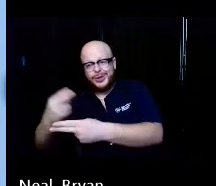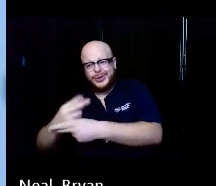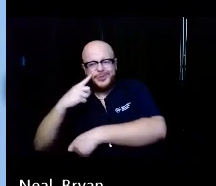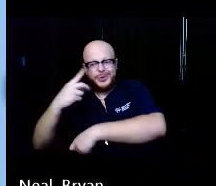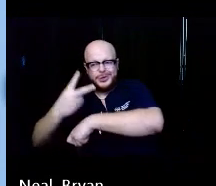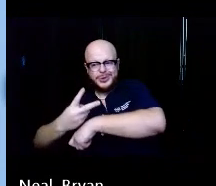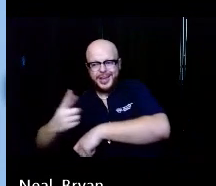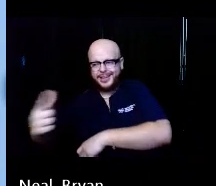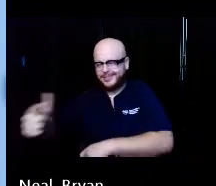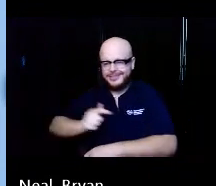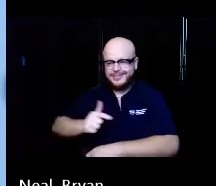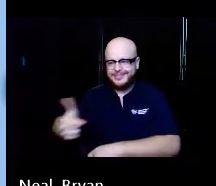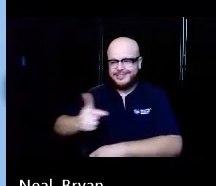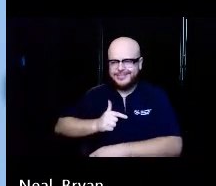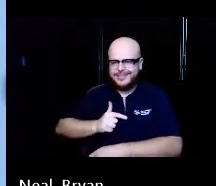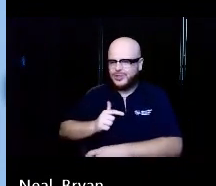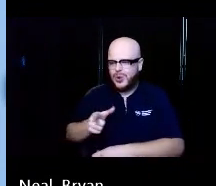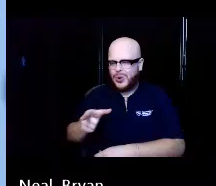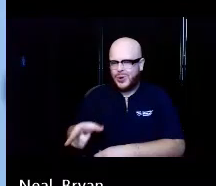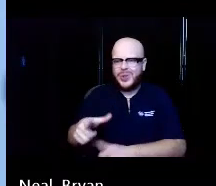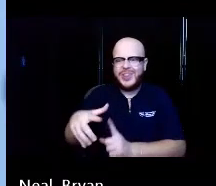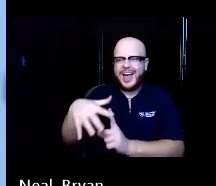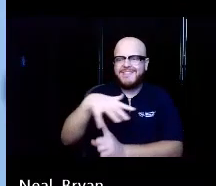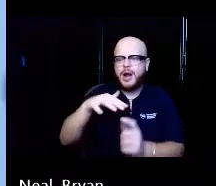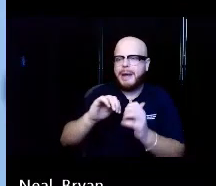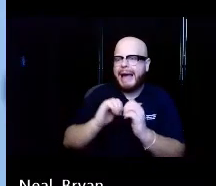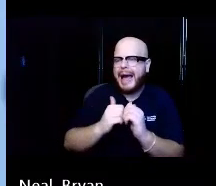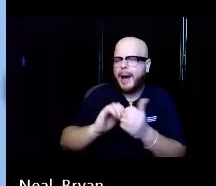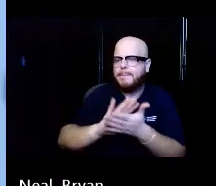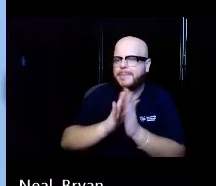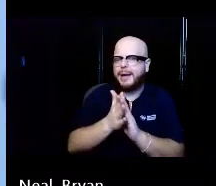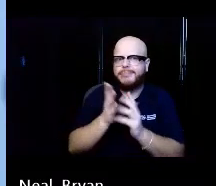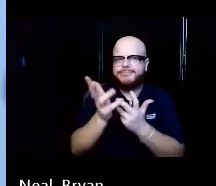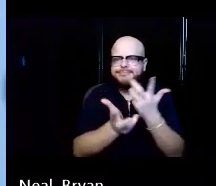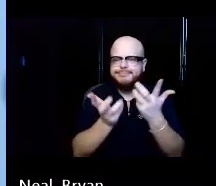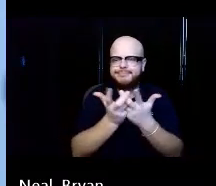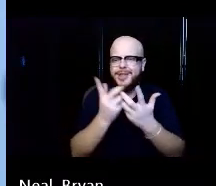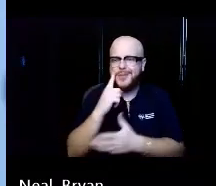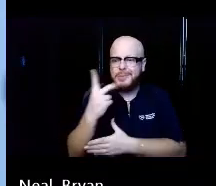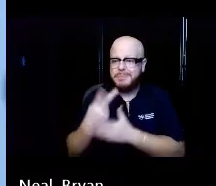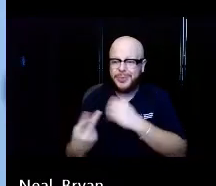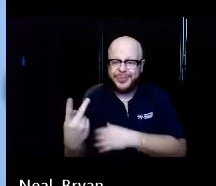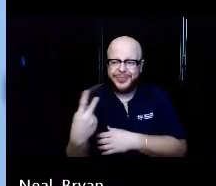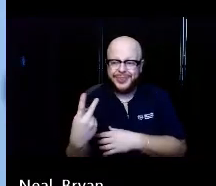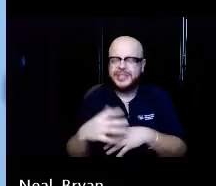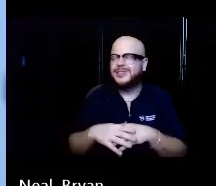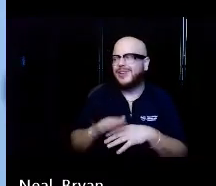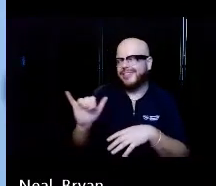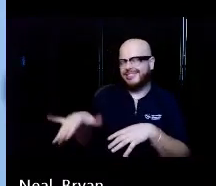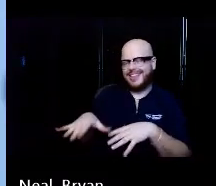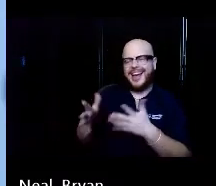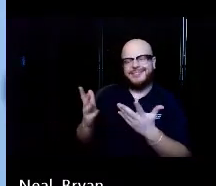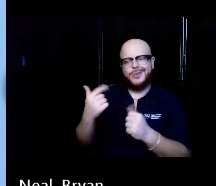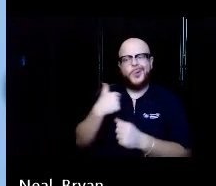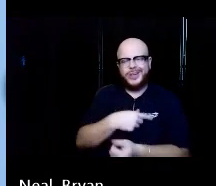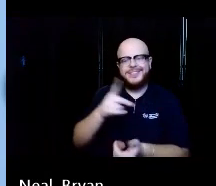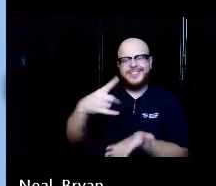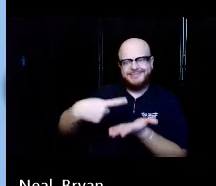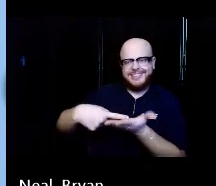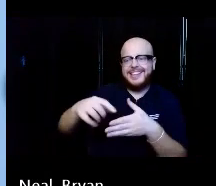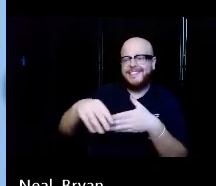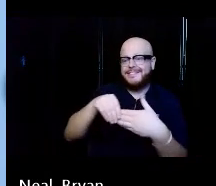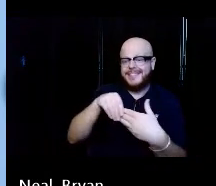perspective? So we've talked a lot in the webinar about flexibility and adjustability, and that would be key here as well. So when you